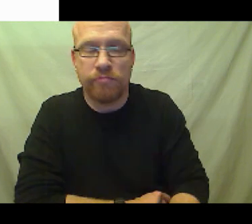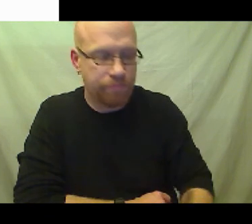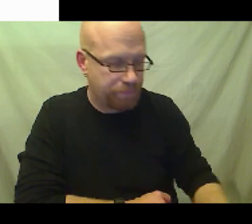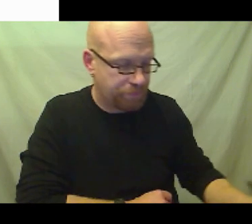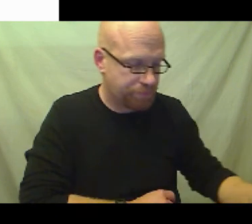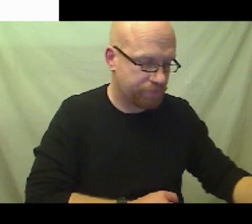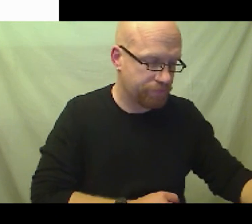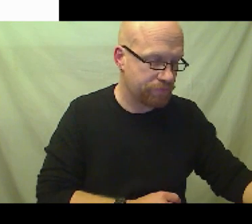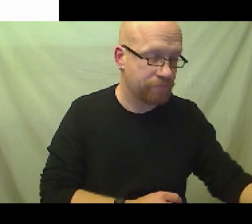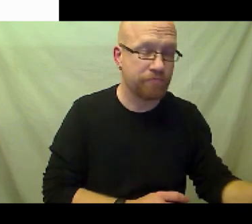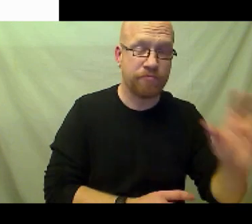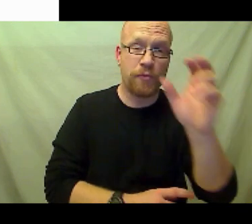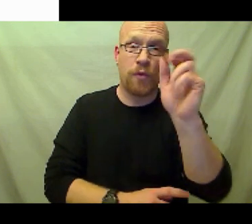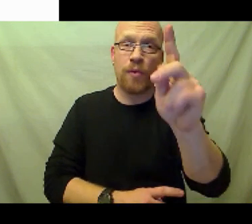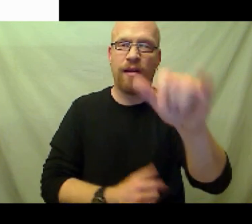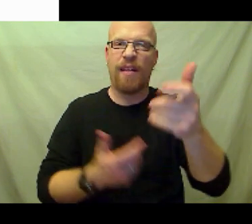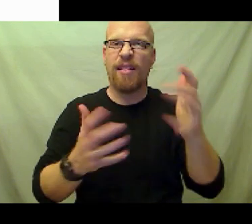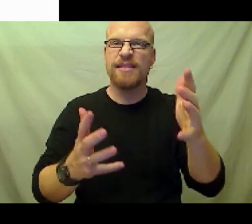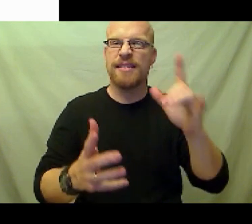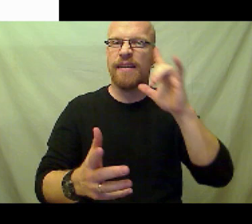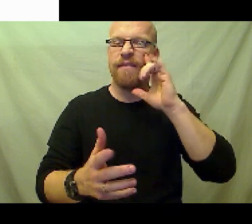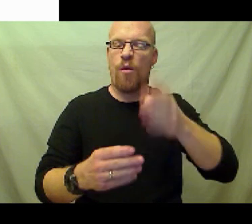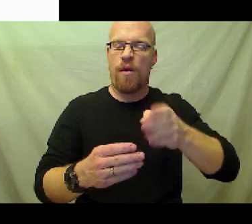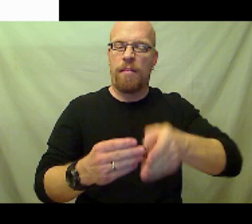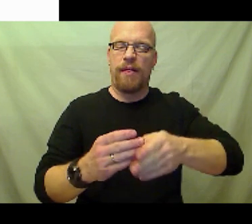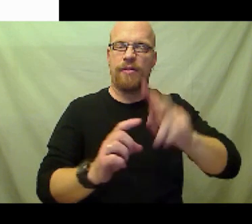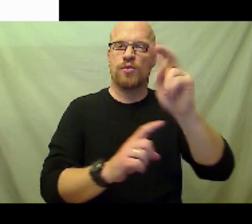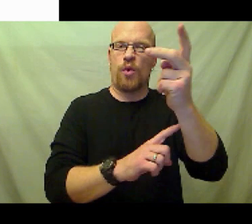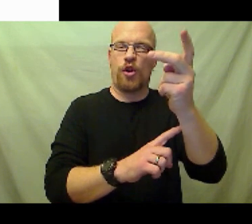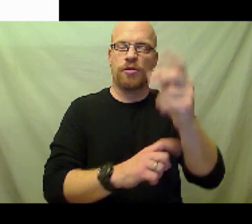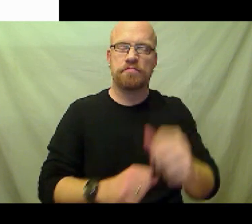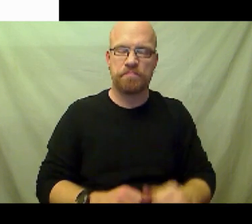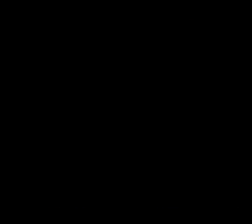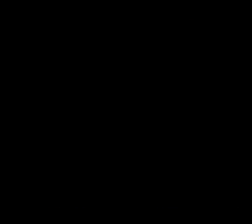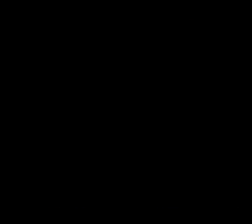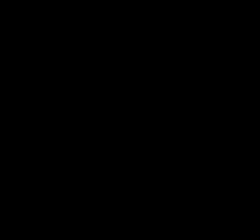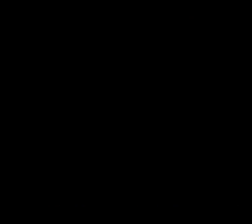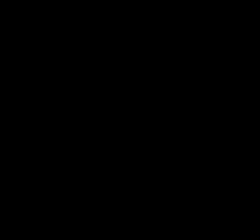Well, okay, that's it for the completing the square.